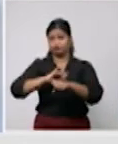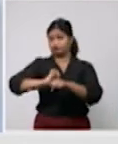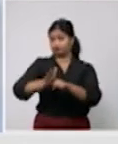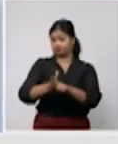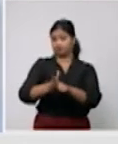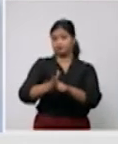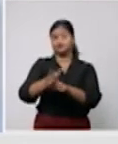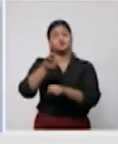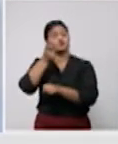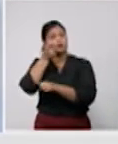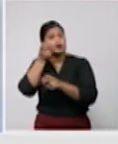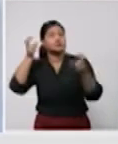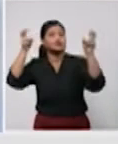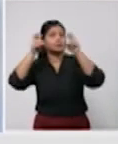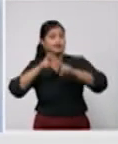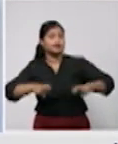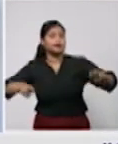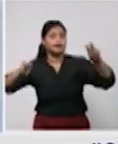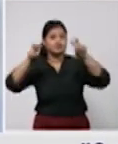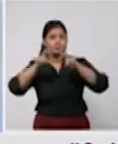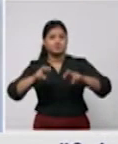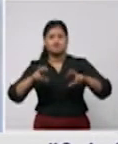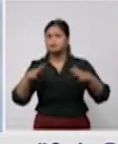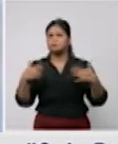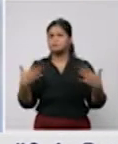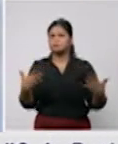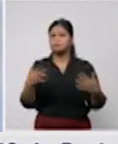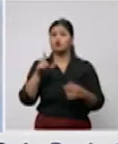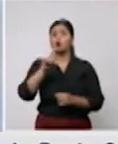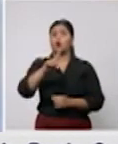weeks. In our primary healthcare system,